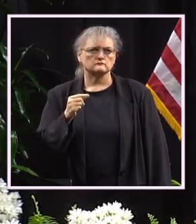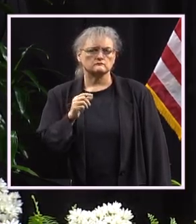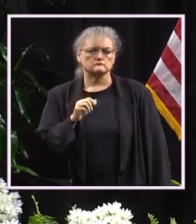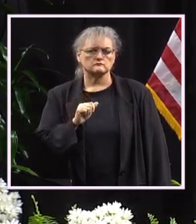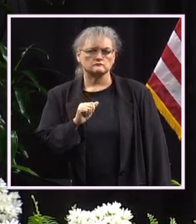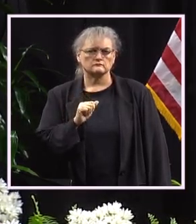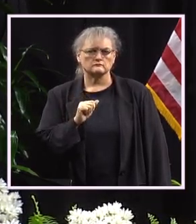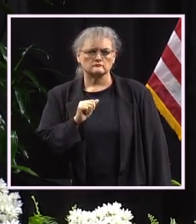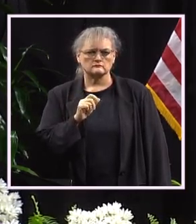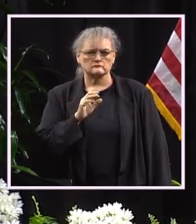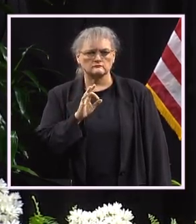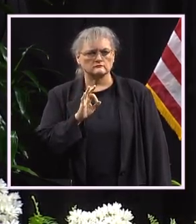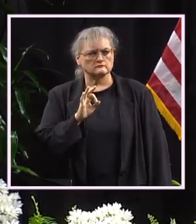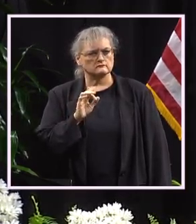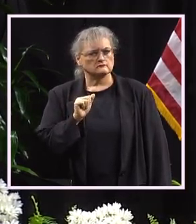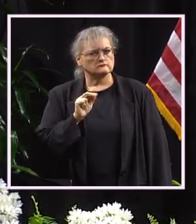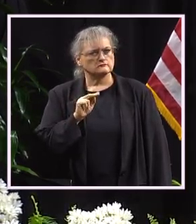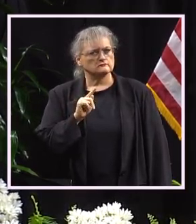Tatina